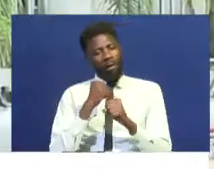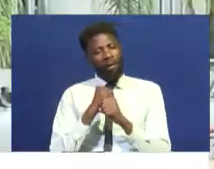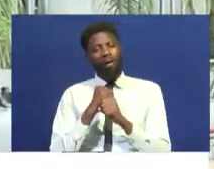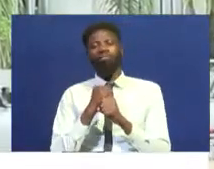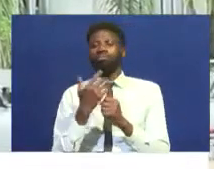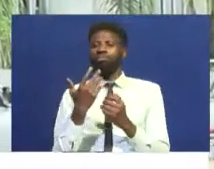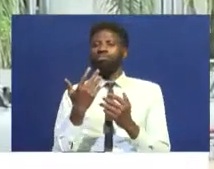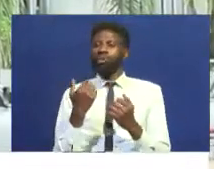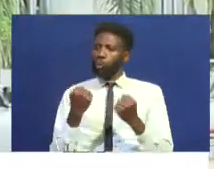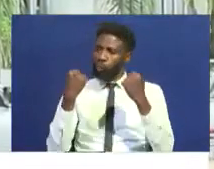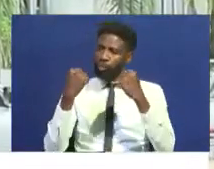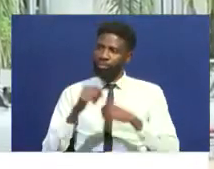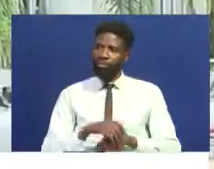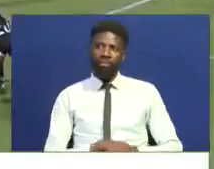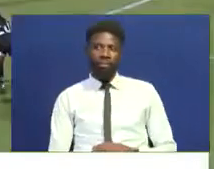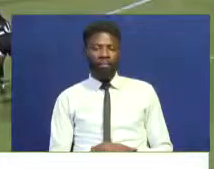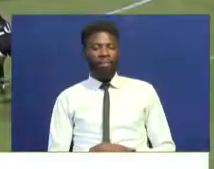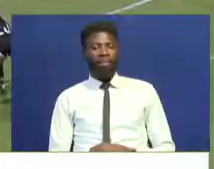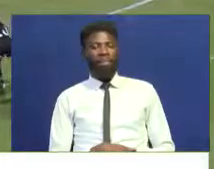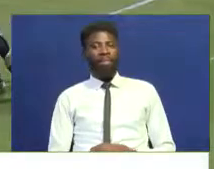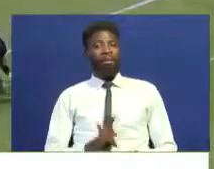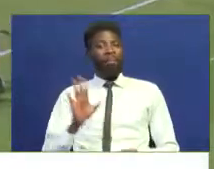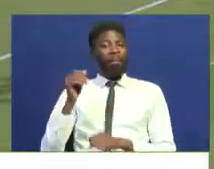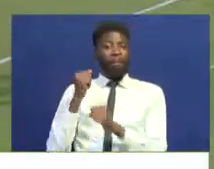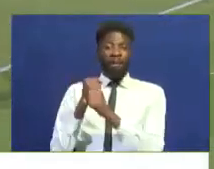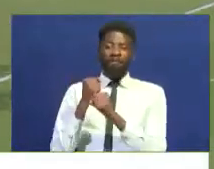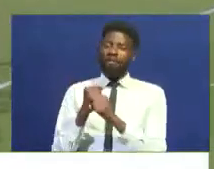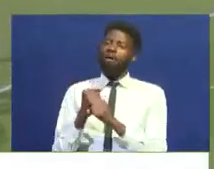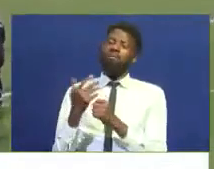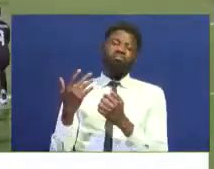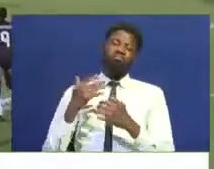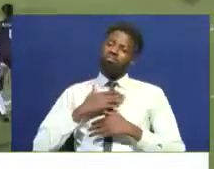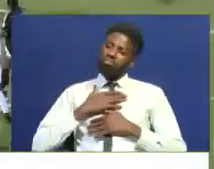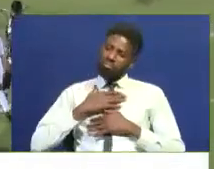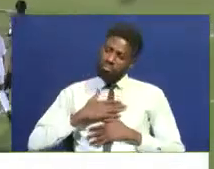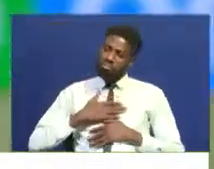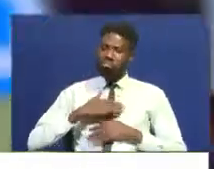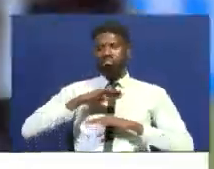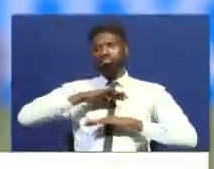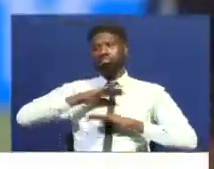vile wameperform, waling'ang'ana